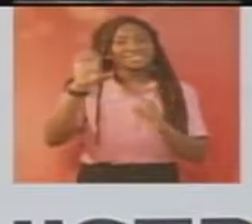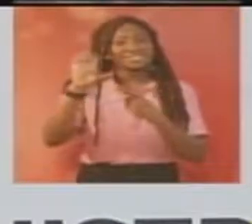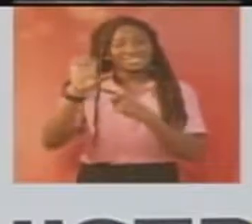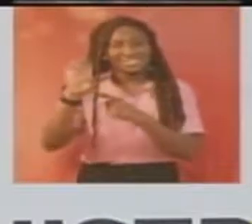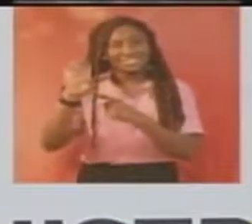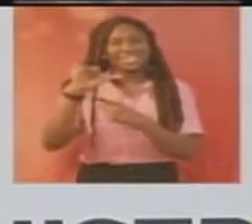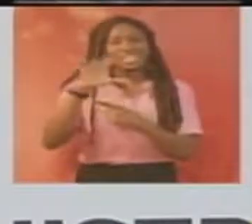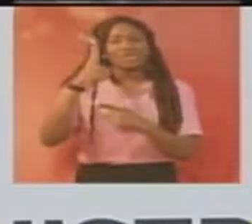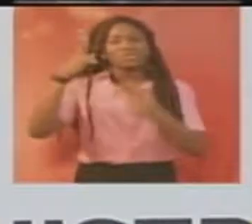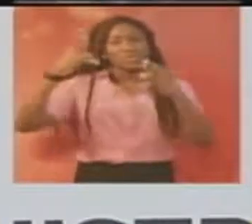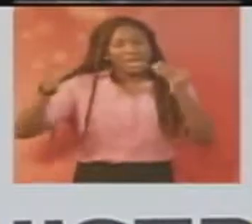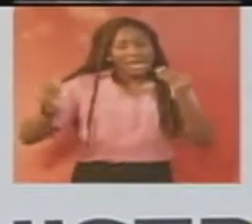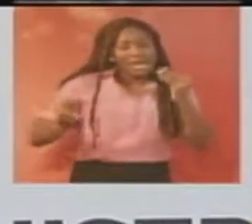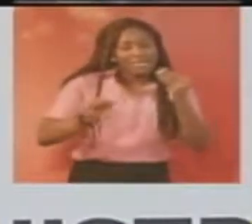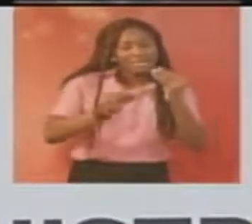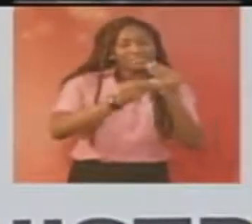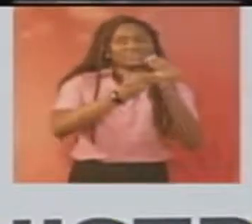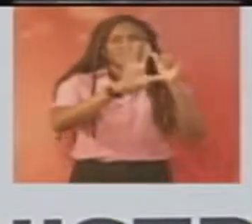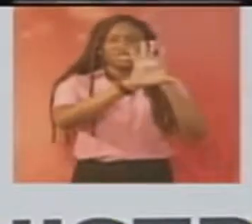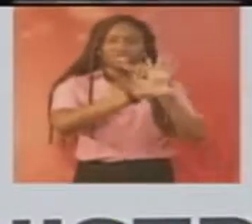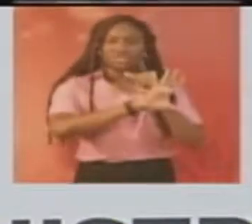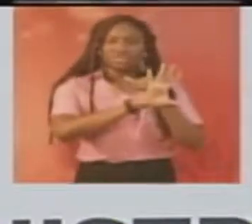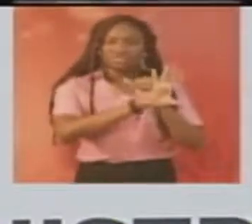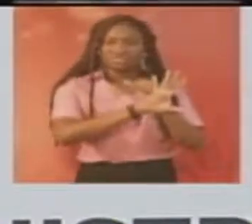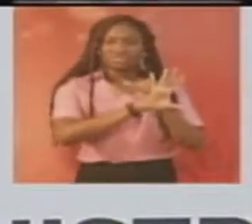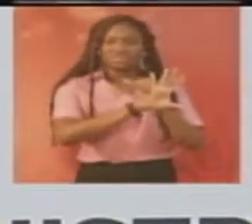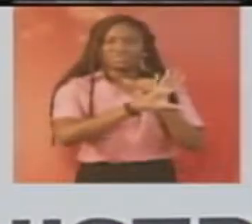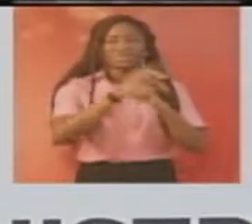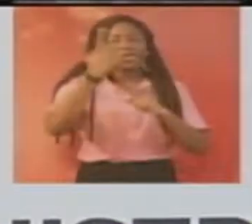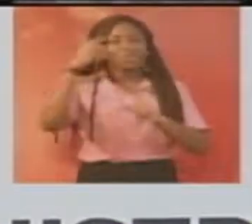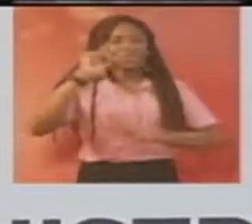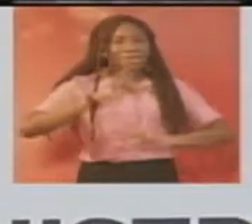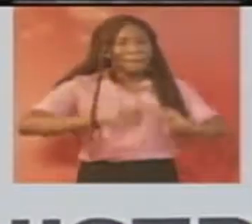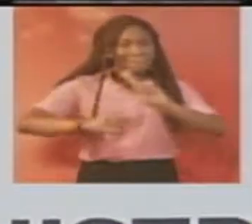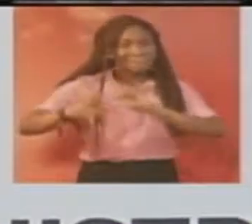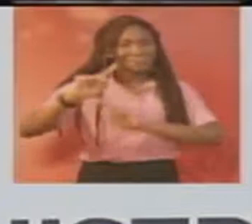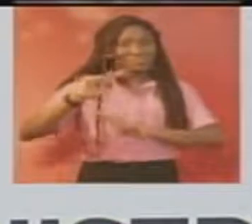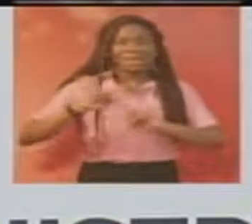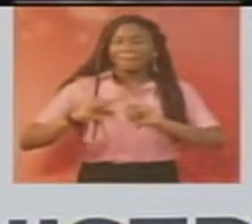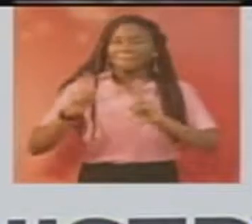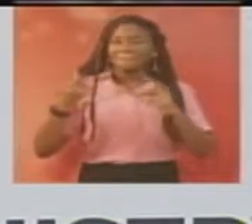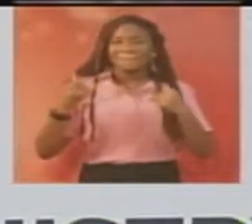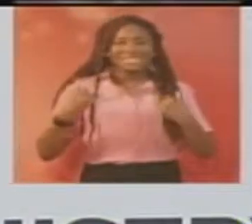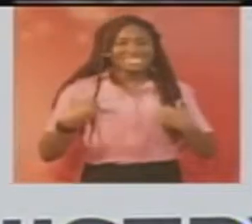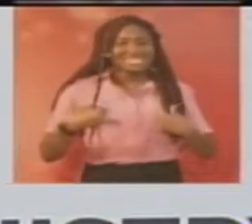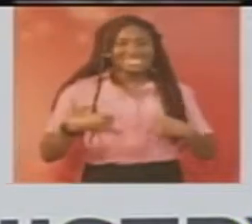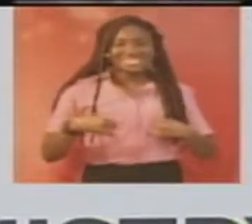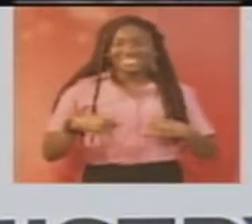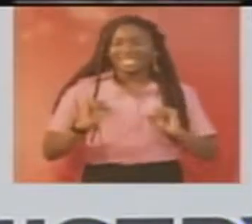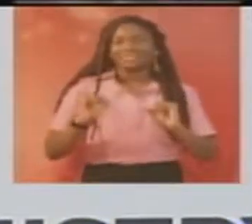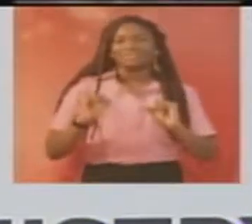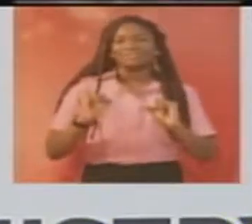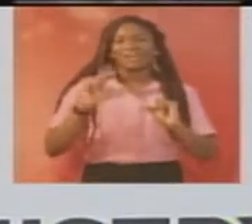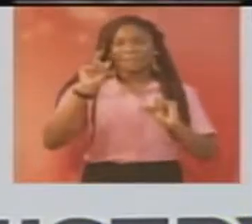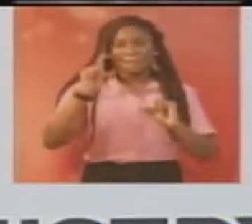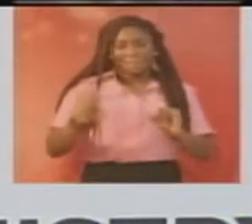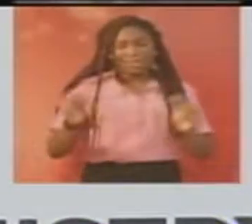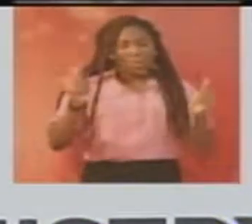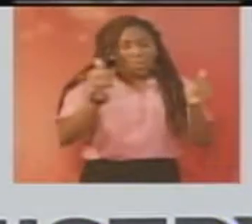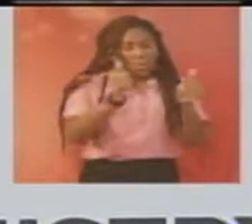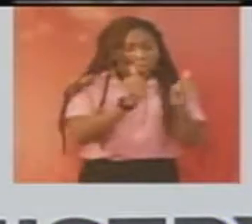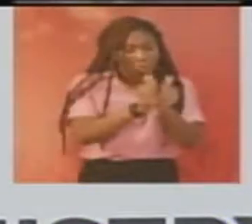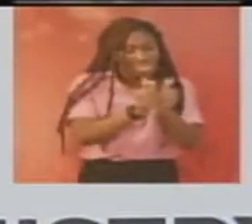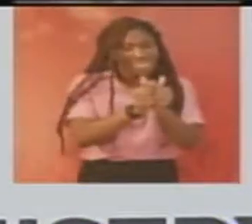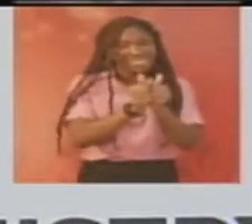layer of protection that we want to provide to the population, but it still goes along with the behaviors that